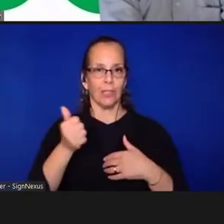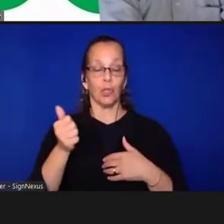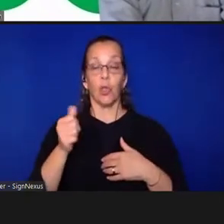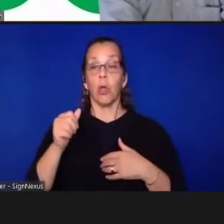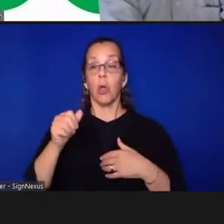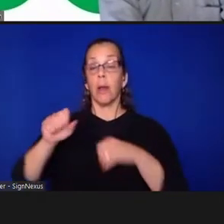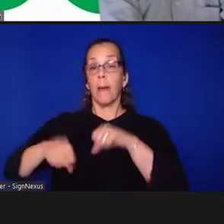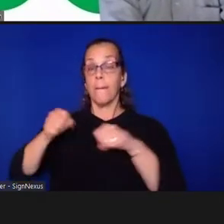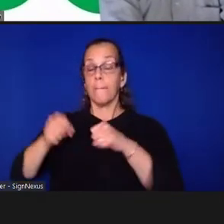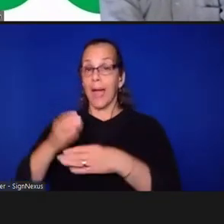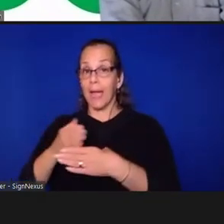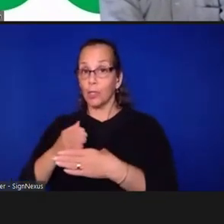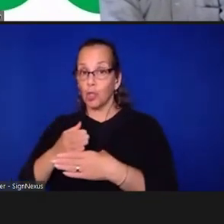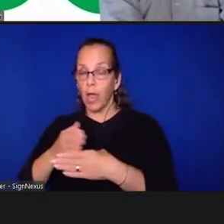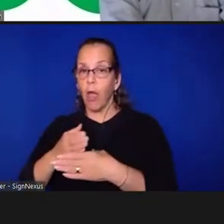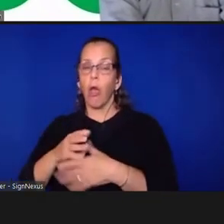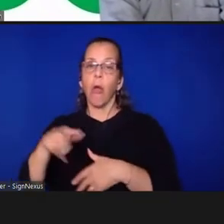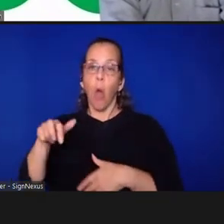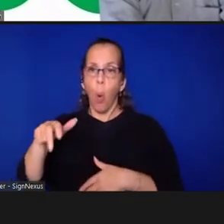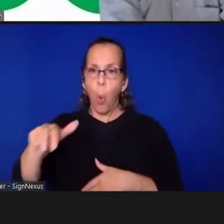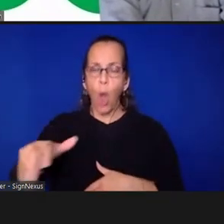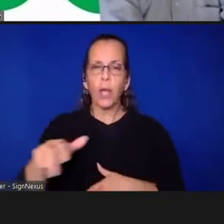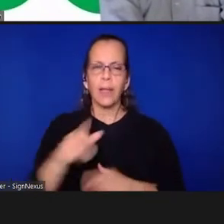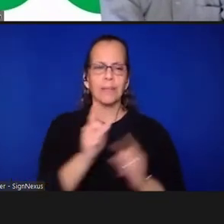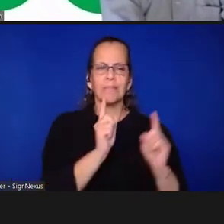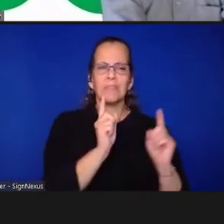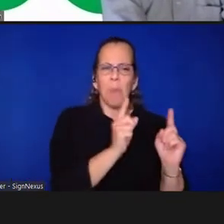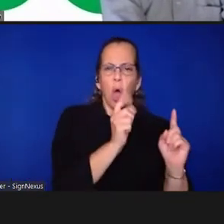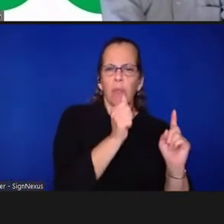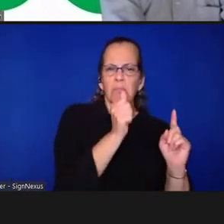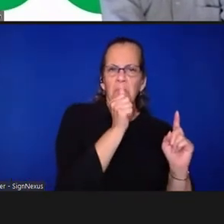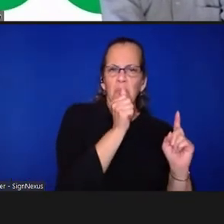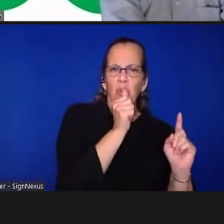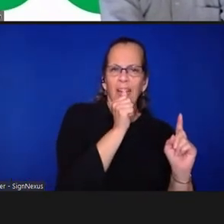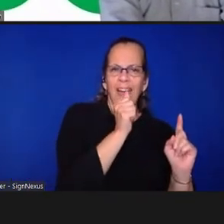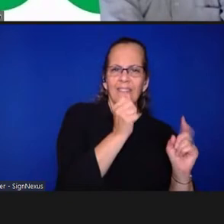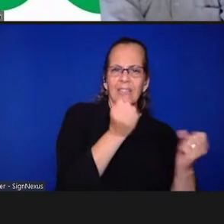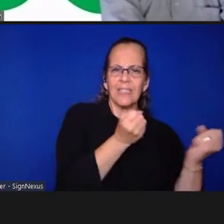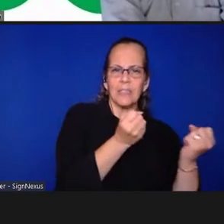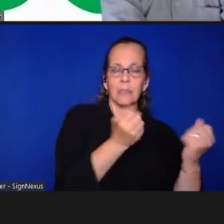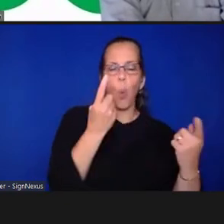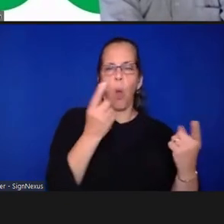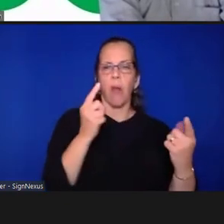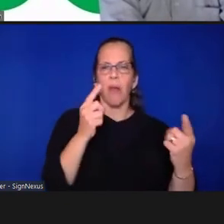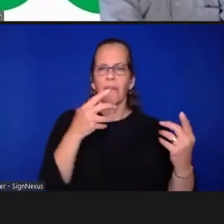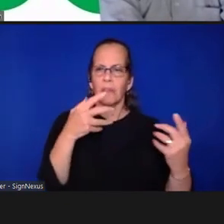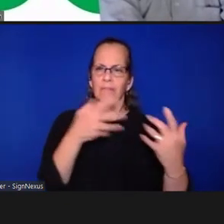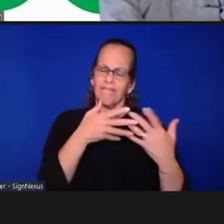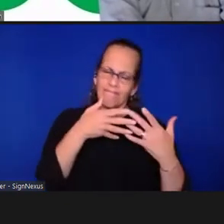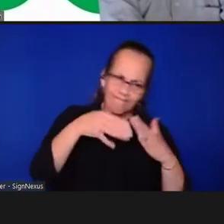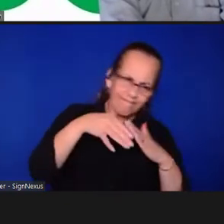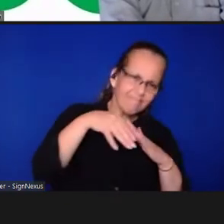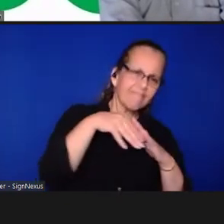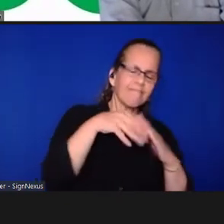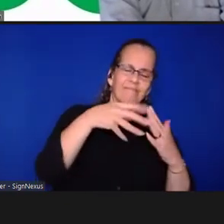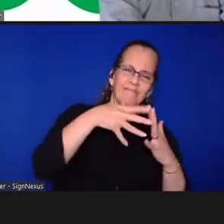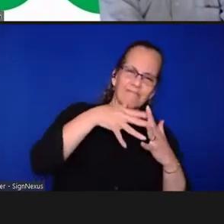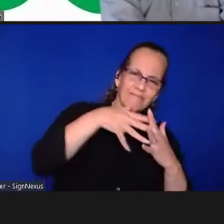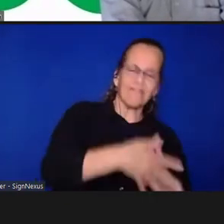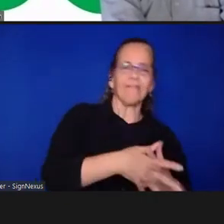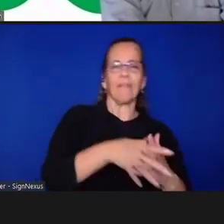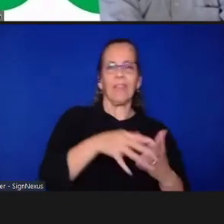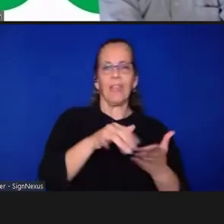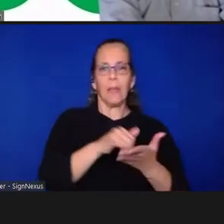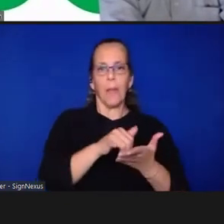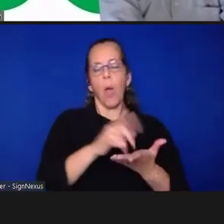should be prioritized with the small minority of private drivers as one of the densest areas in the world cars should not have free access to Manhattan was not